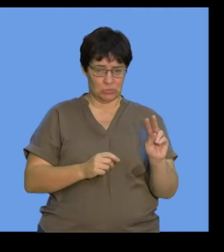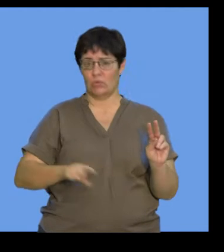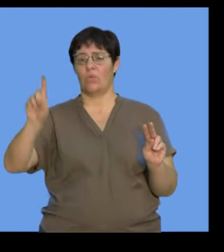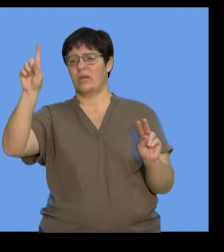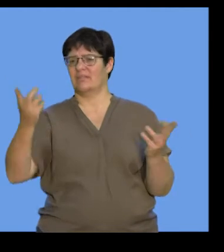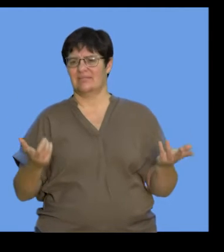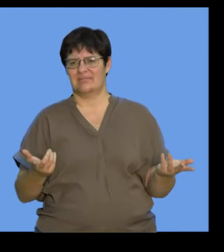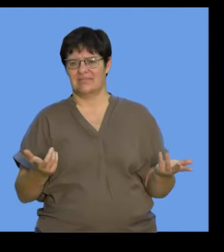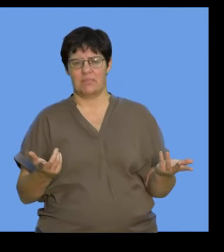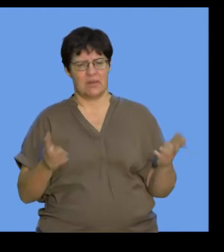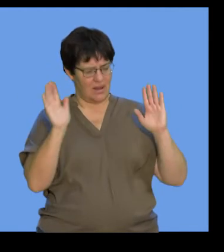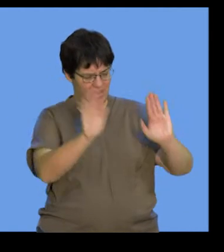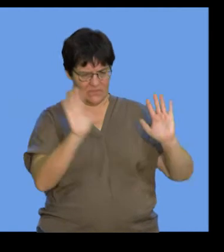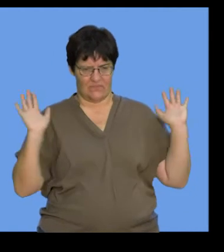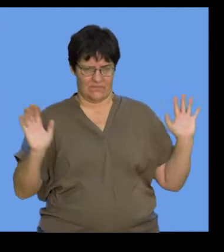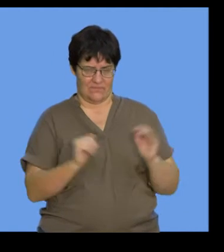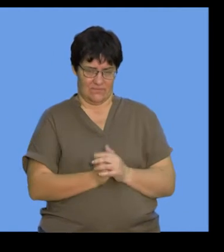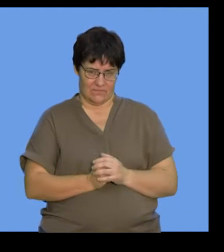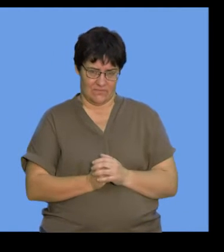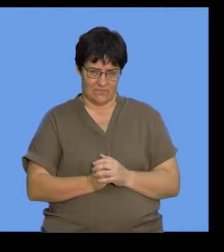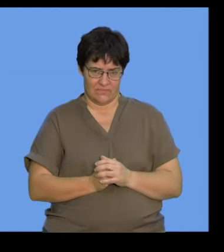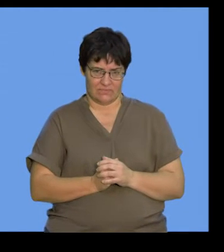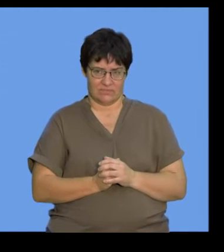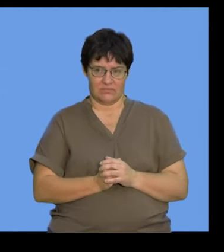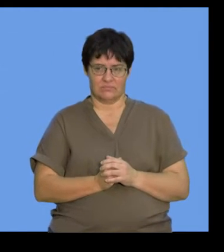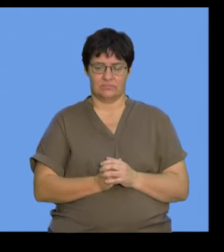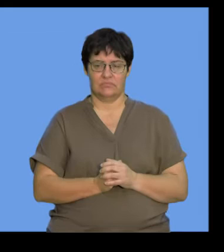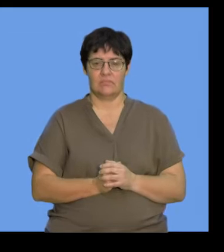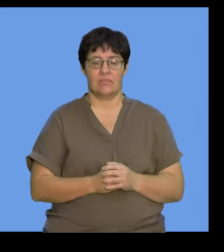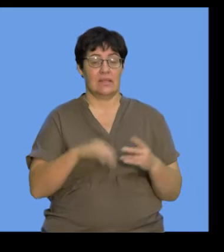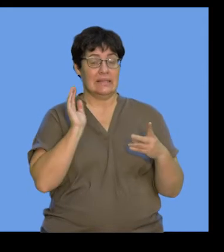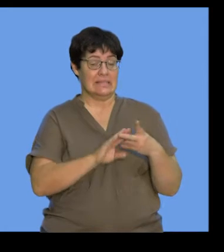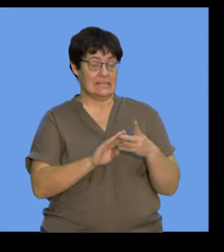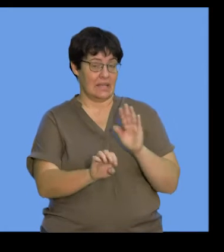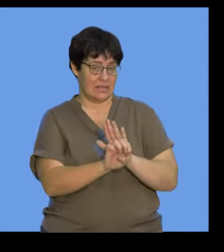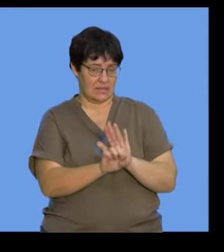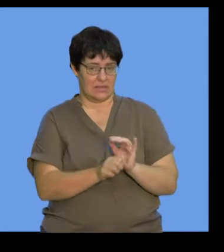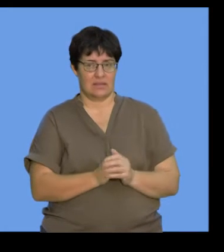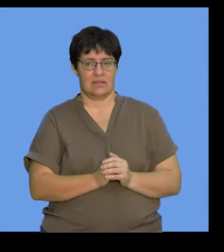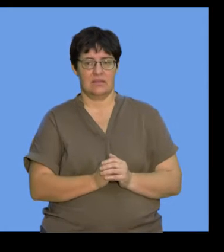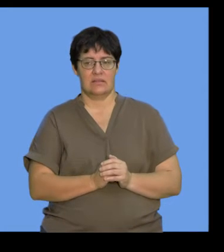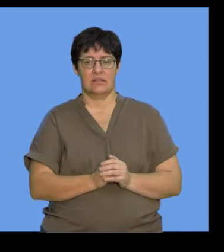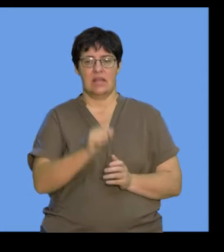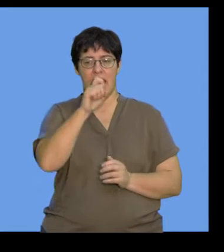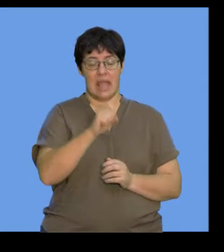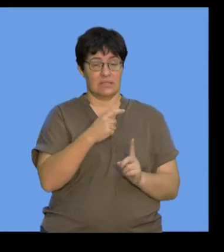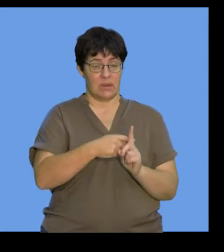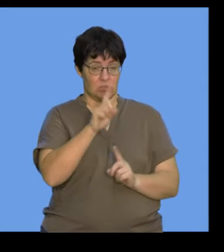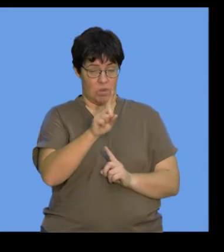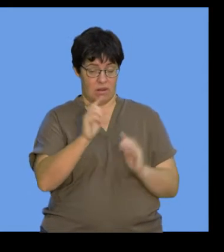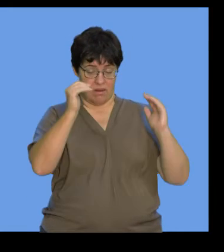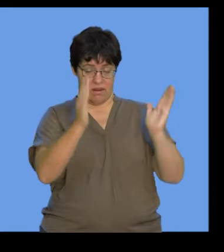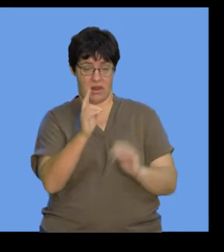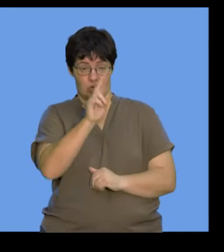this is an exponent of 2. So you just leave it as is. The second example, we are squaring x plus